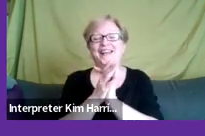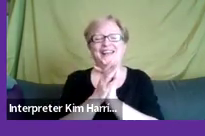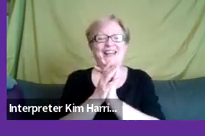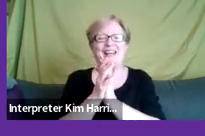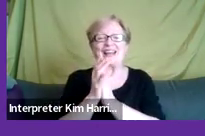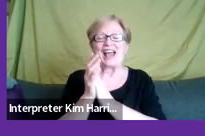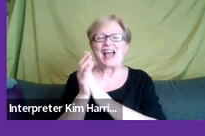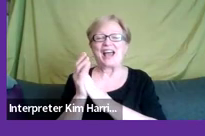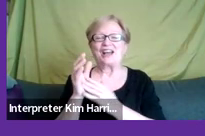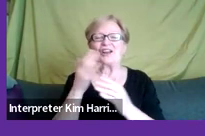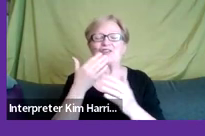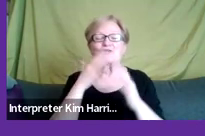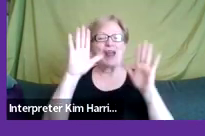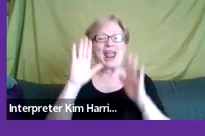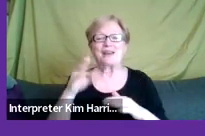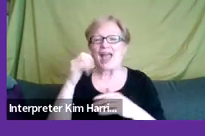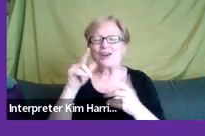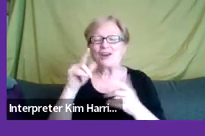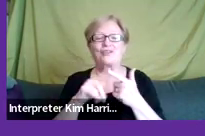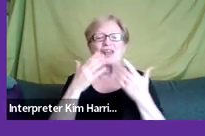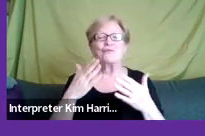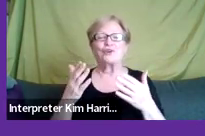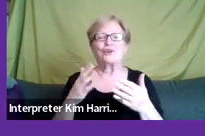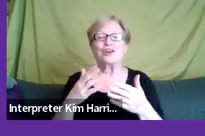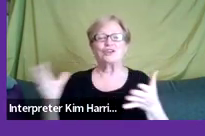great panel. Thank you all for joining us today.